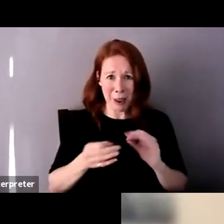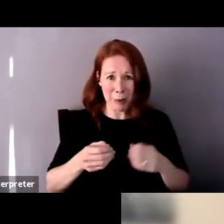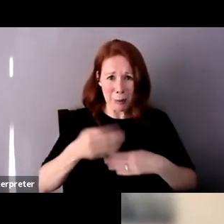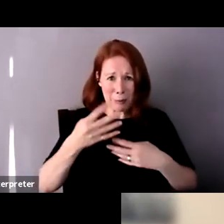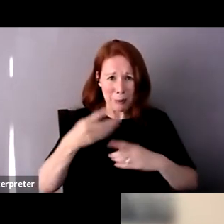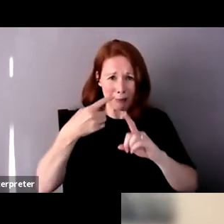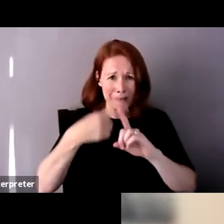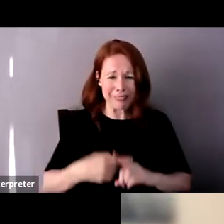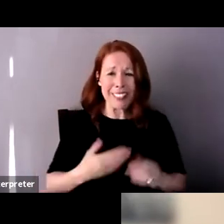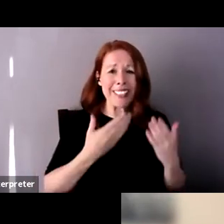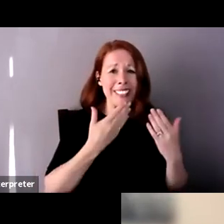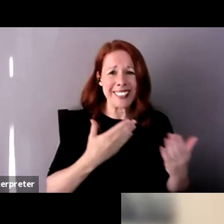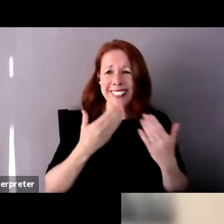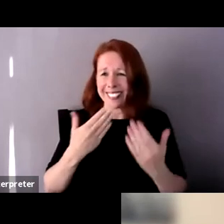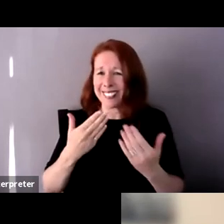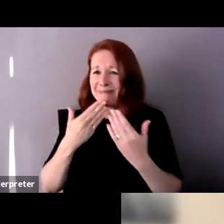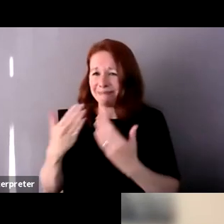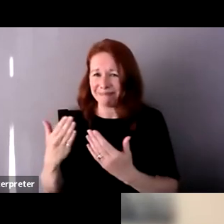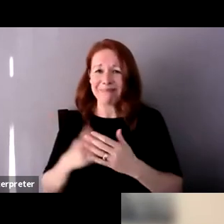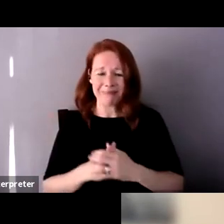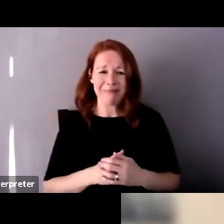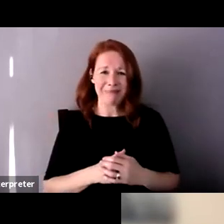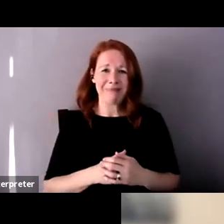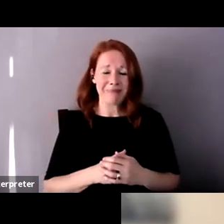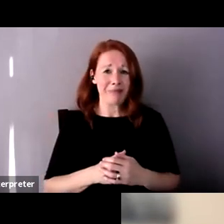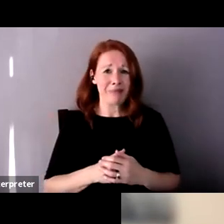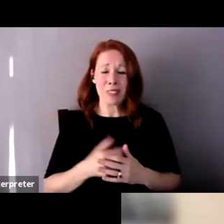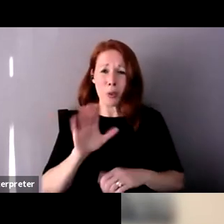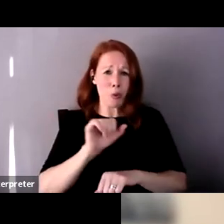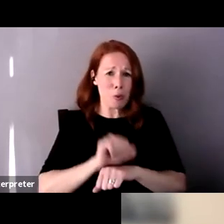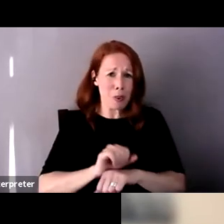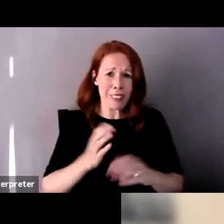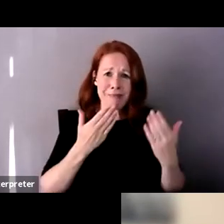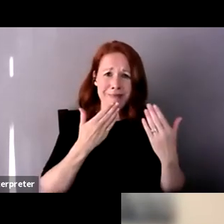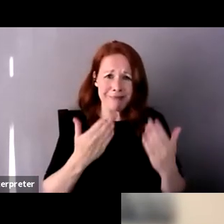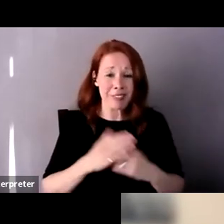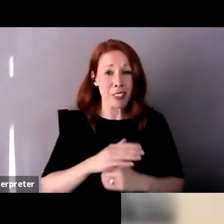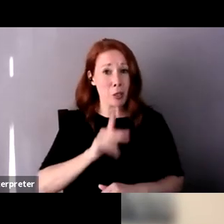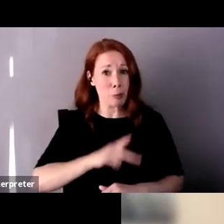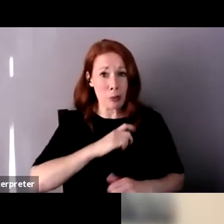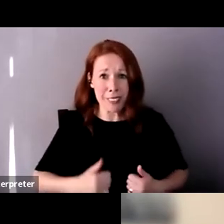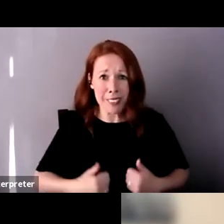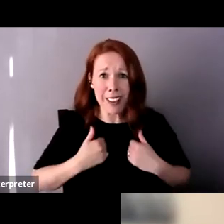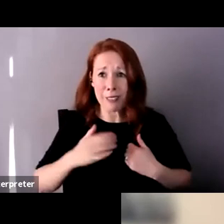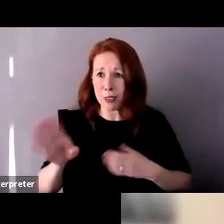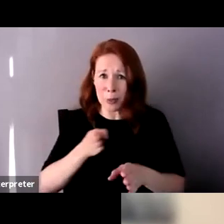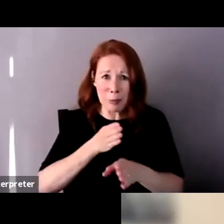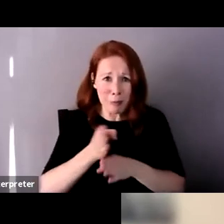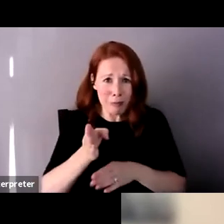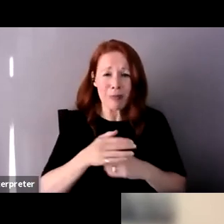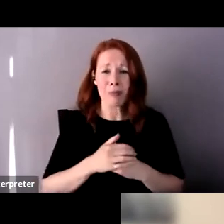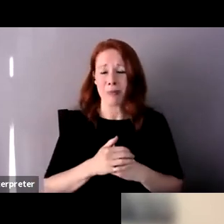you each so much for the work you do in your personal lives and your careers to